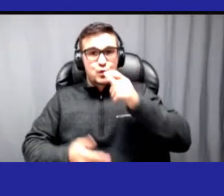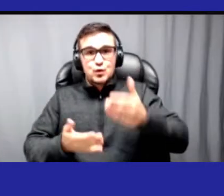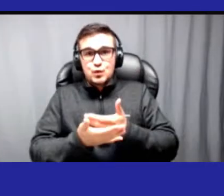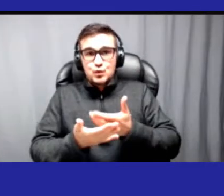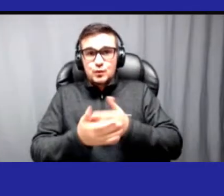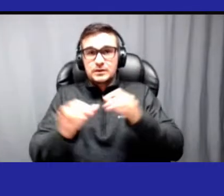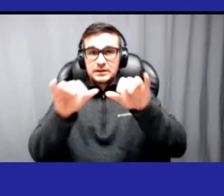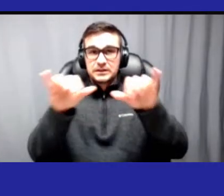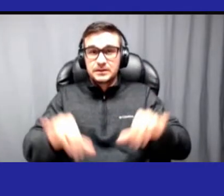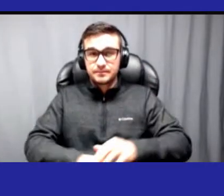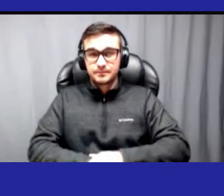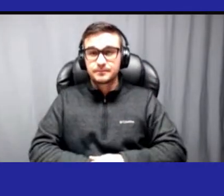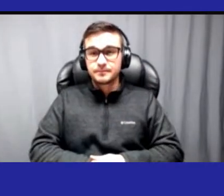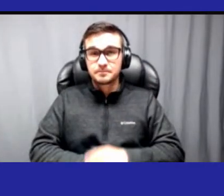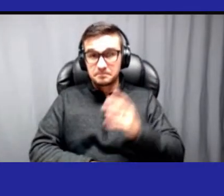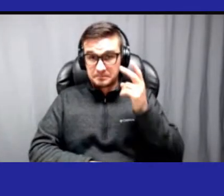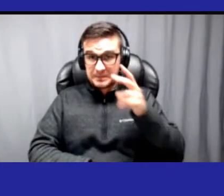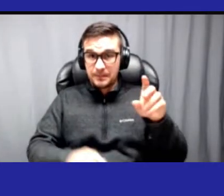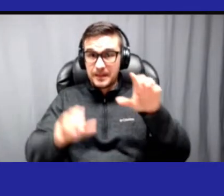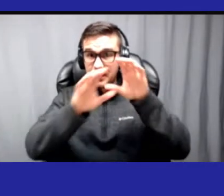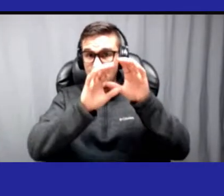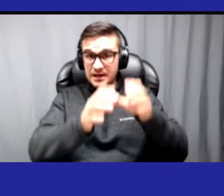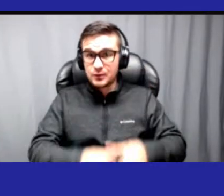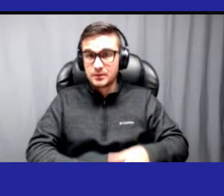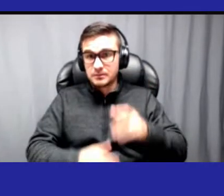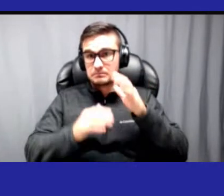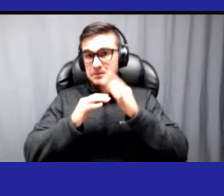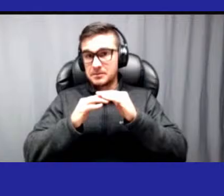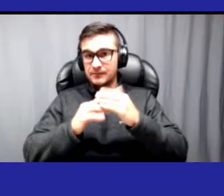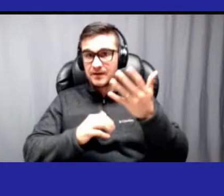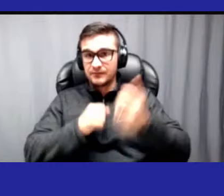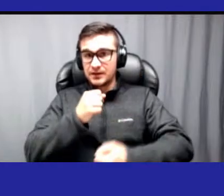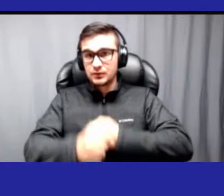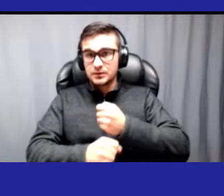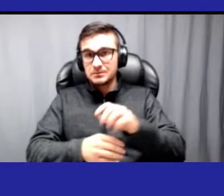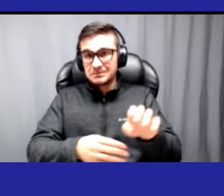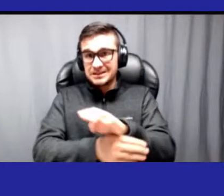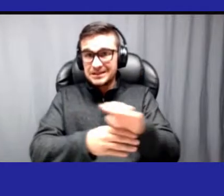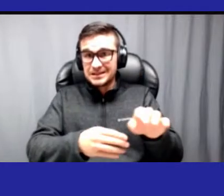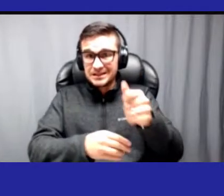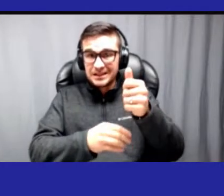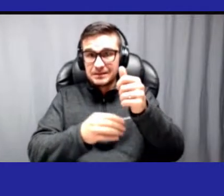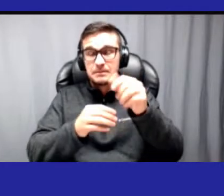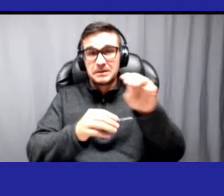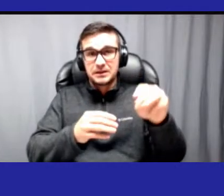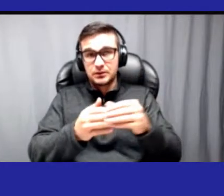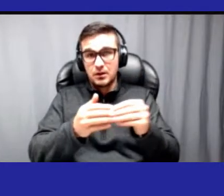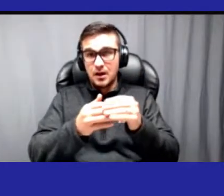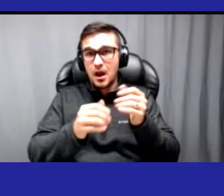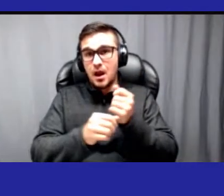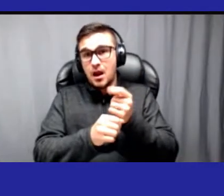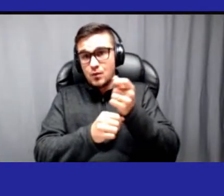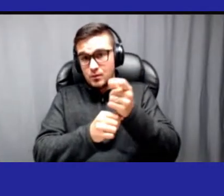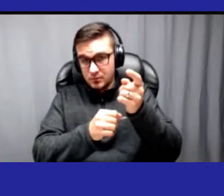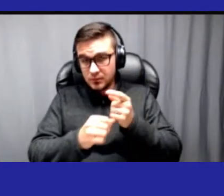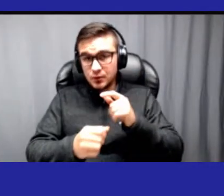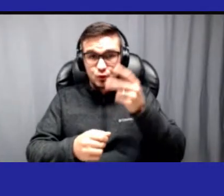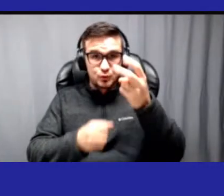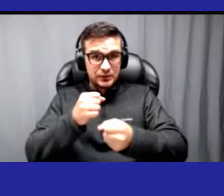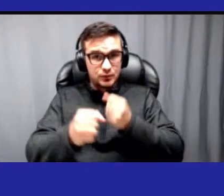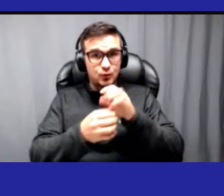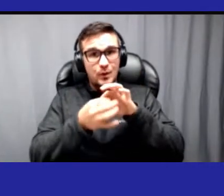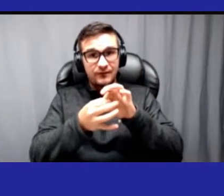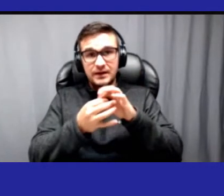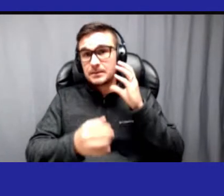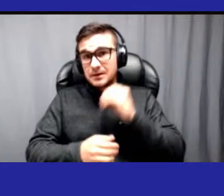here the criteria: minimum 5 years in business, $10 million in annual revenue, 2 years of relevant experience, and MWBE